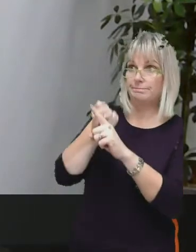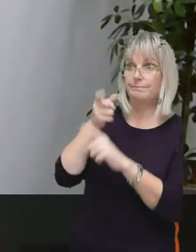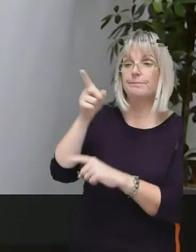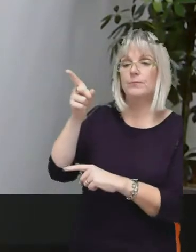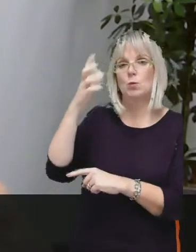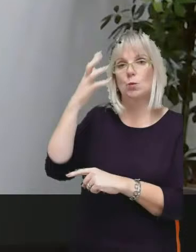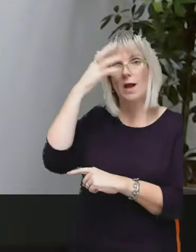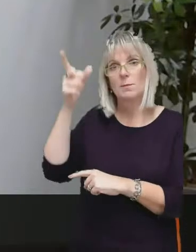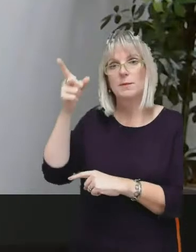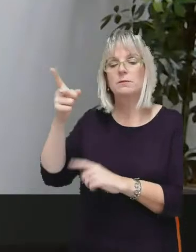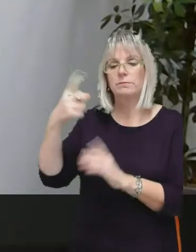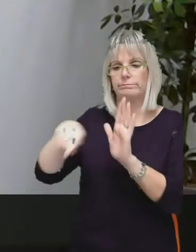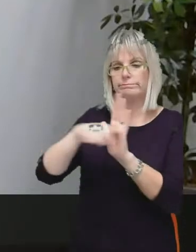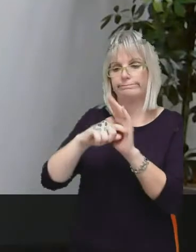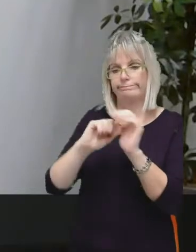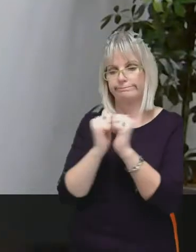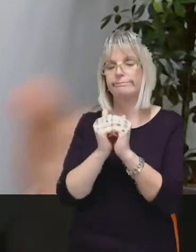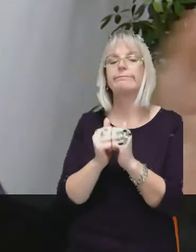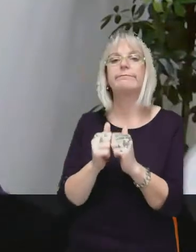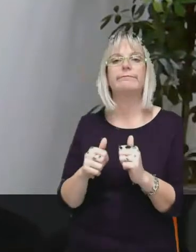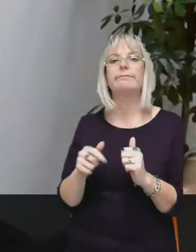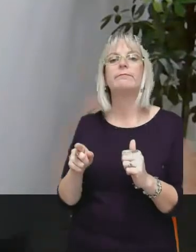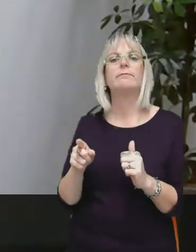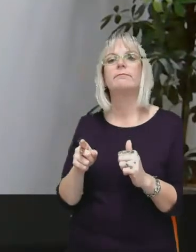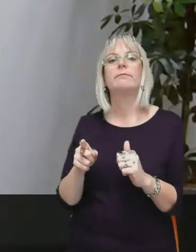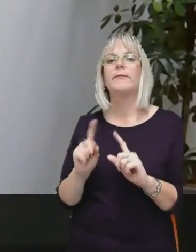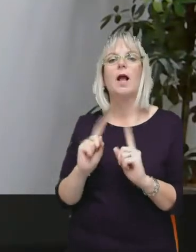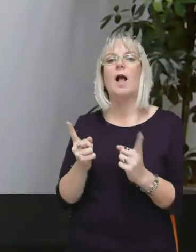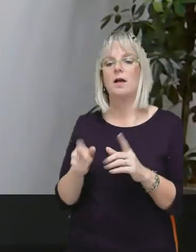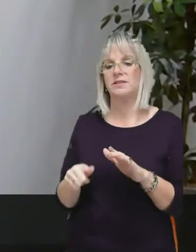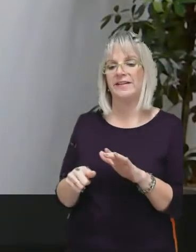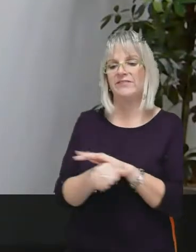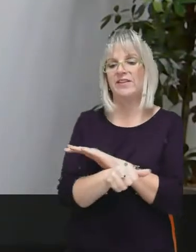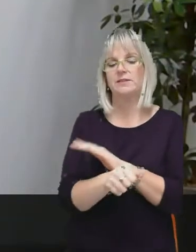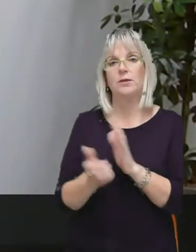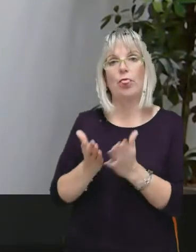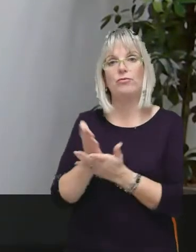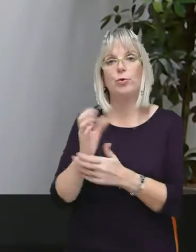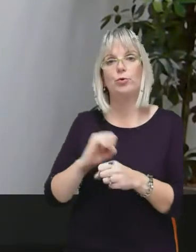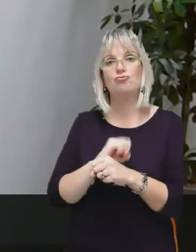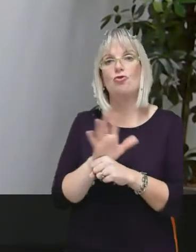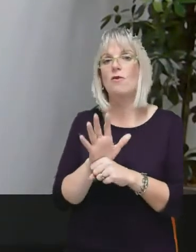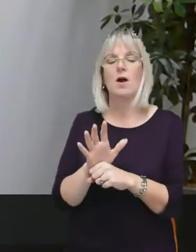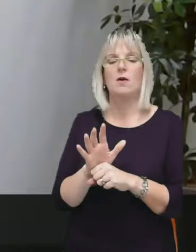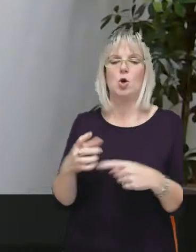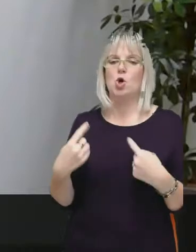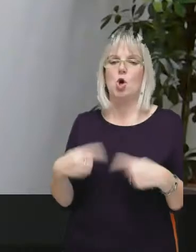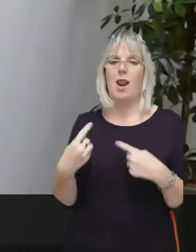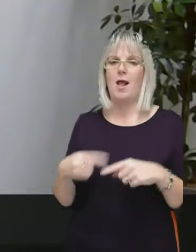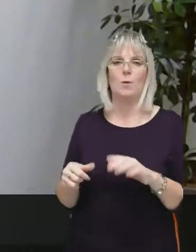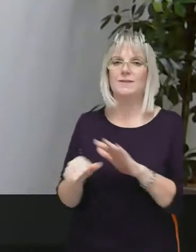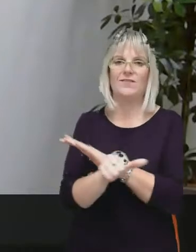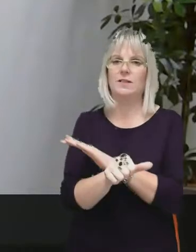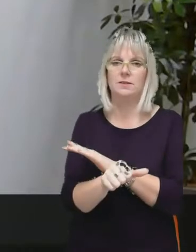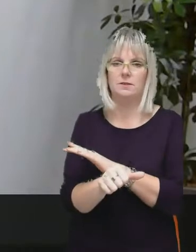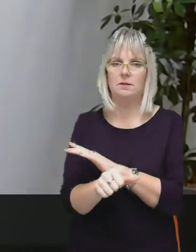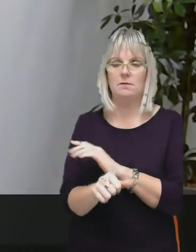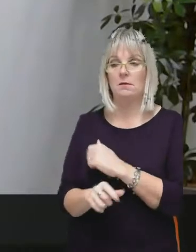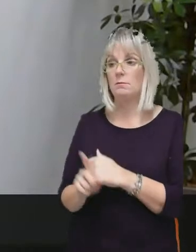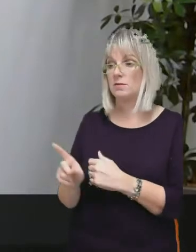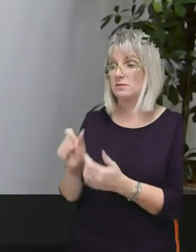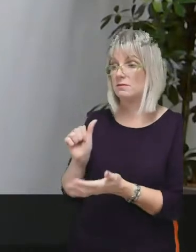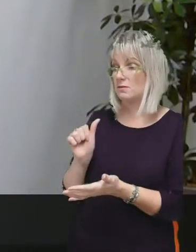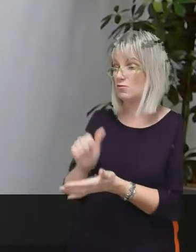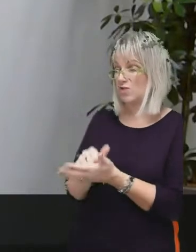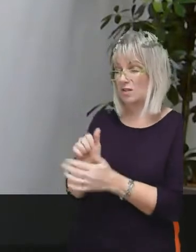to evict during this pandemic. We want them to extend that for a longer period of time. But you're spot on. We need in London to have